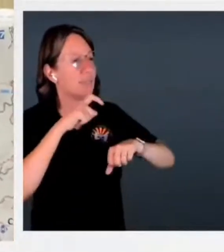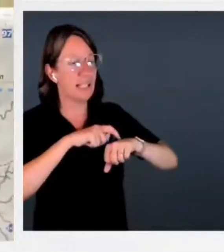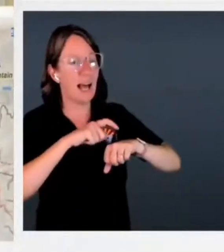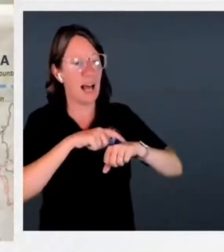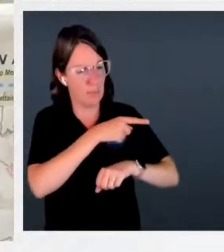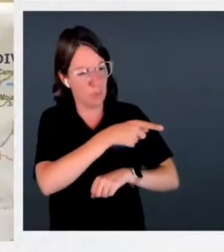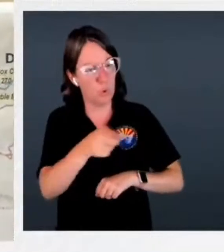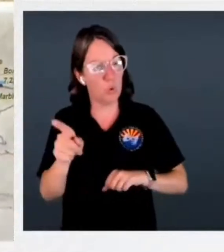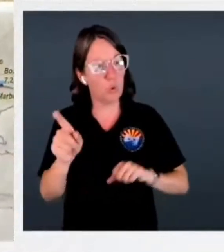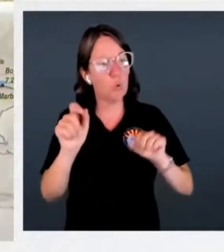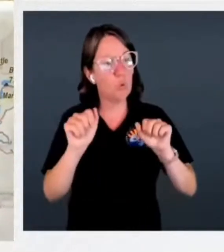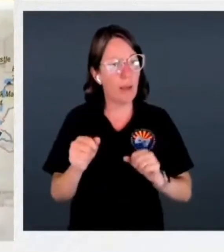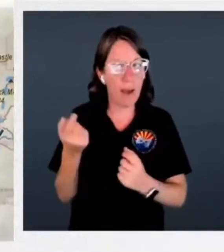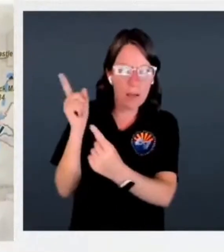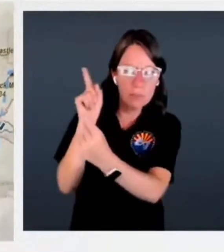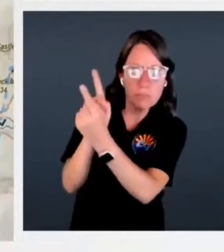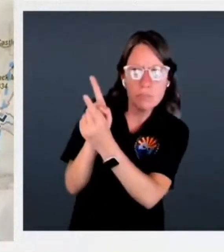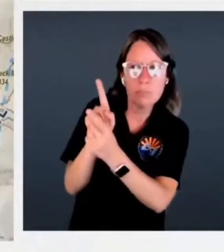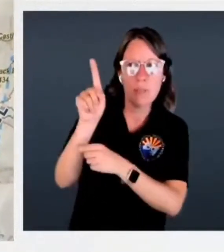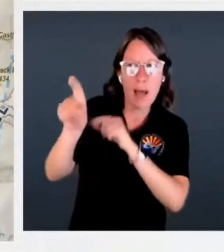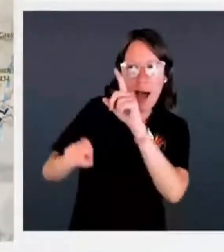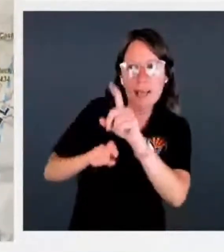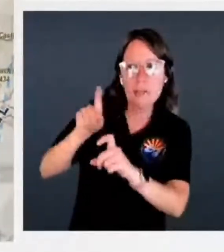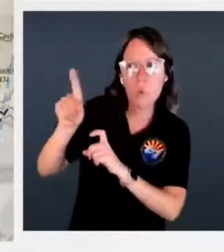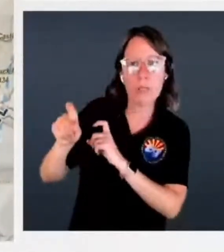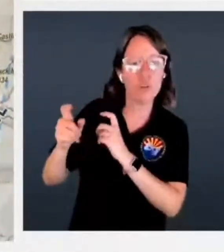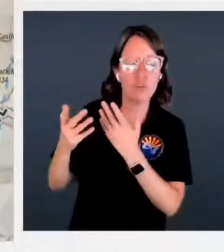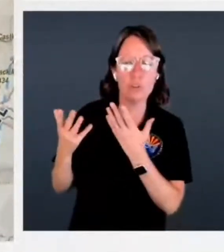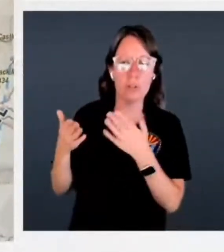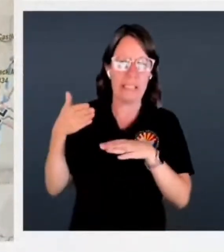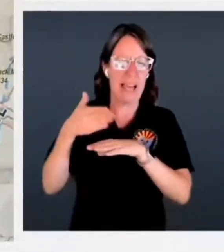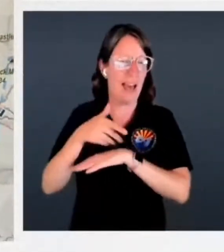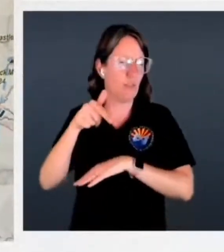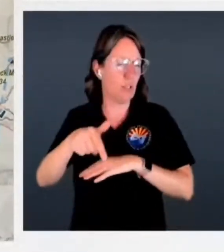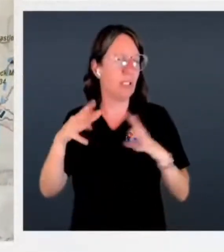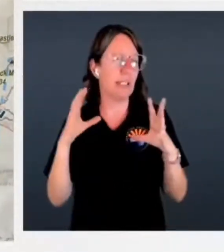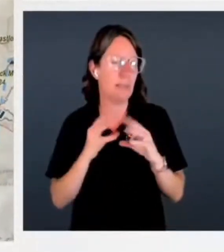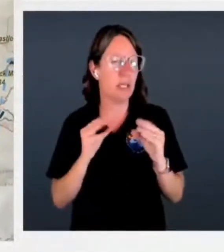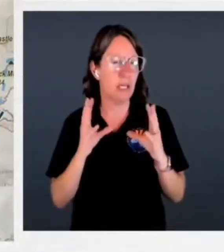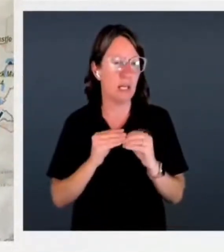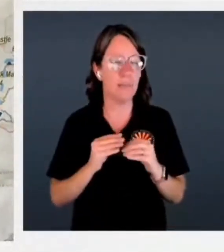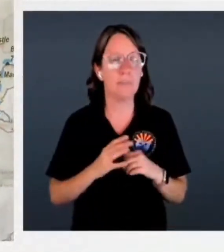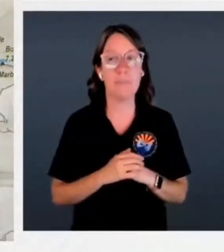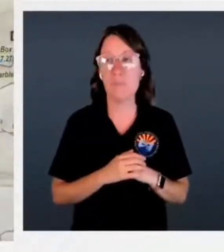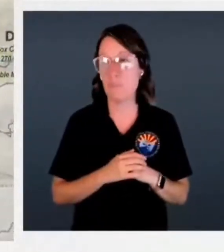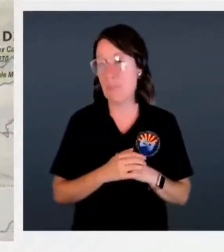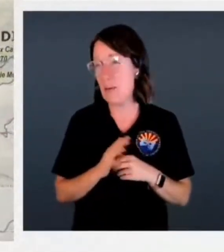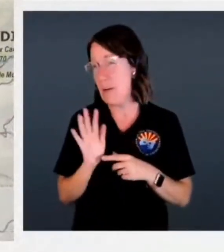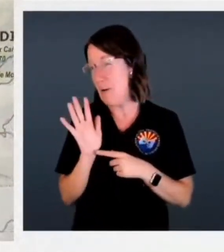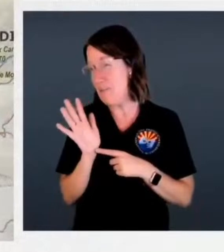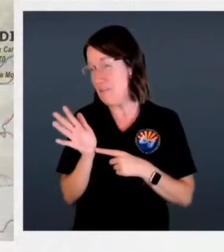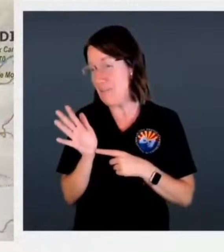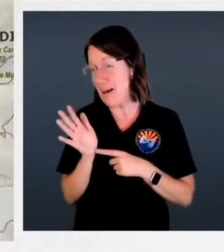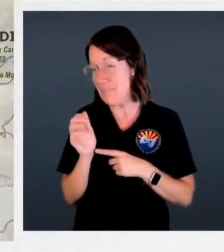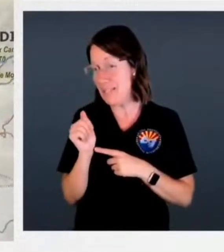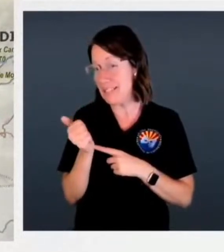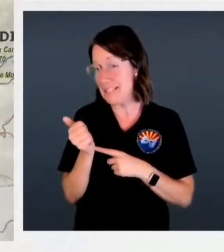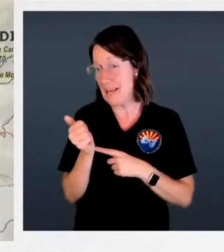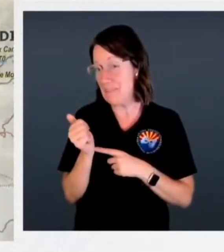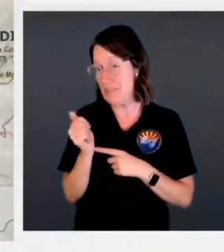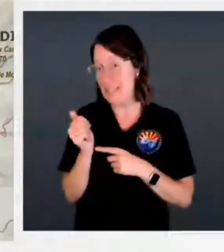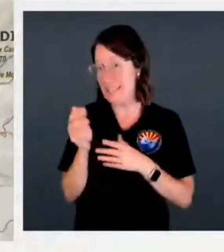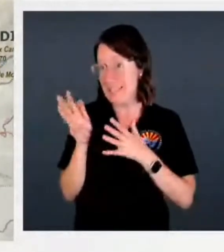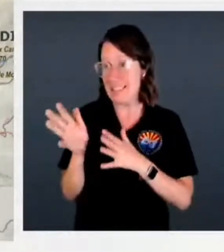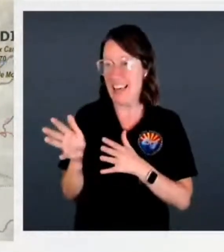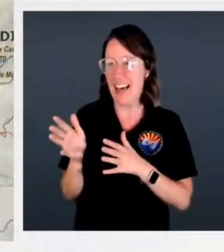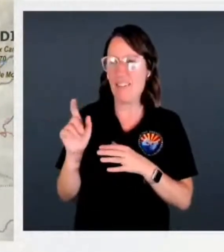after the question and answer, so you can come up to the map and ask specific questions. We do have about 5-10 minutes left because we've got to get these operations folks